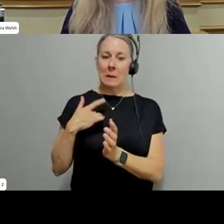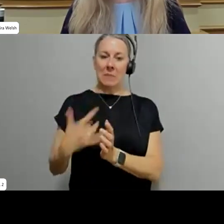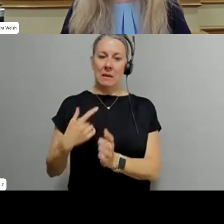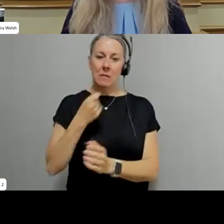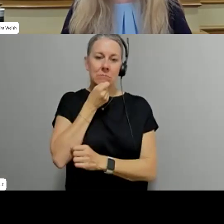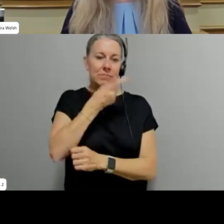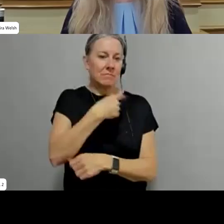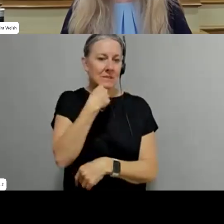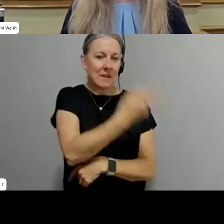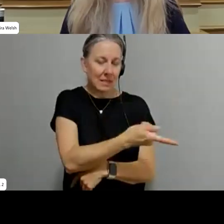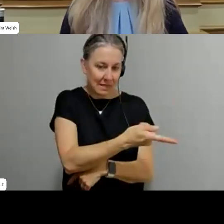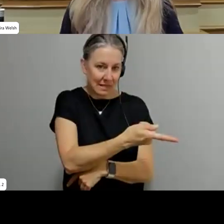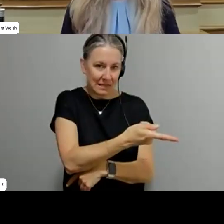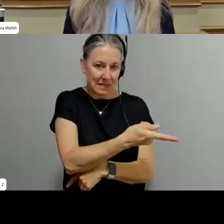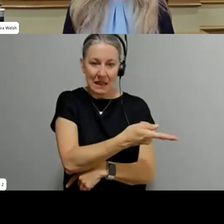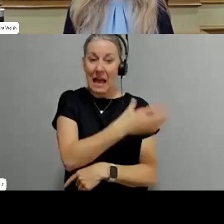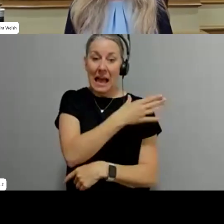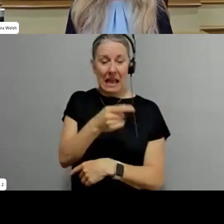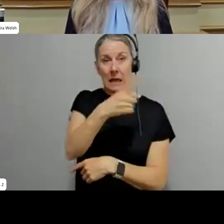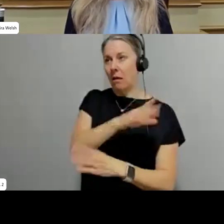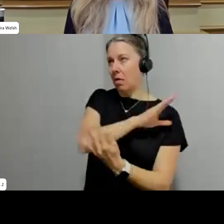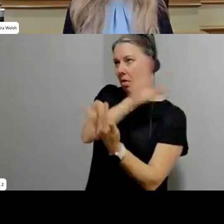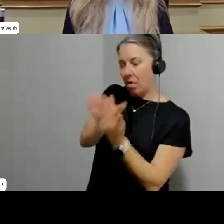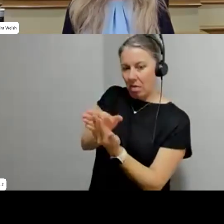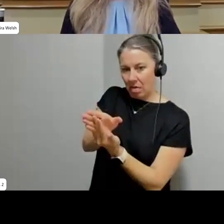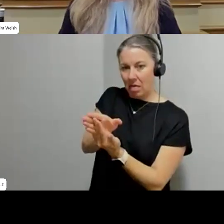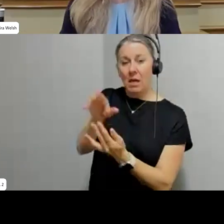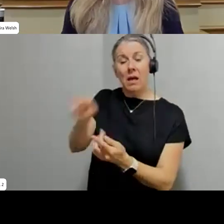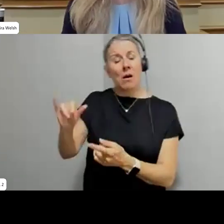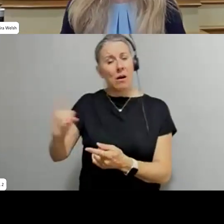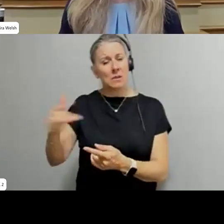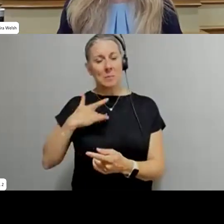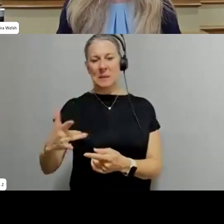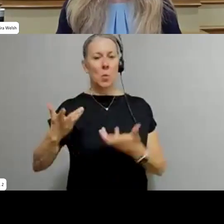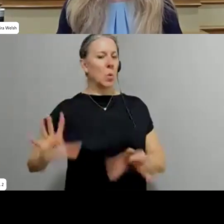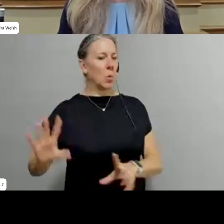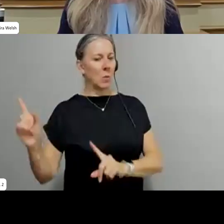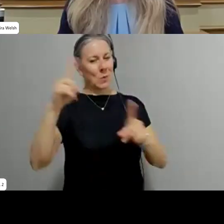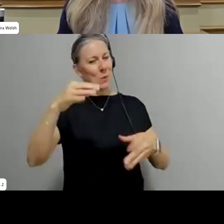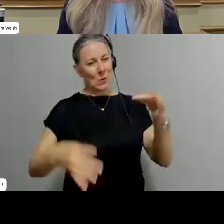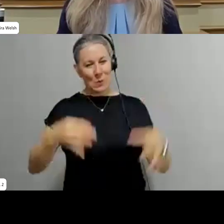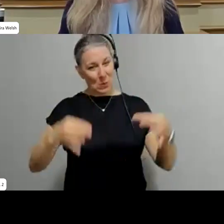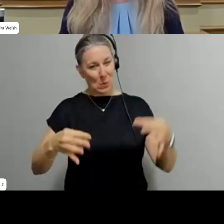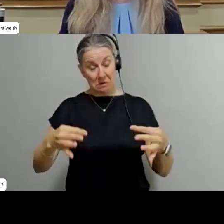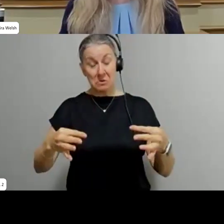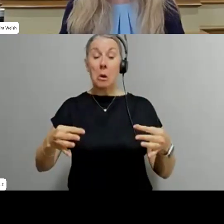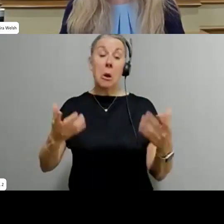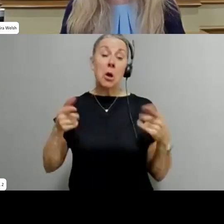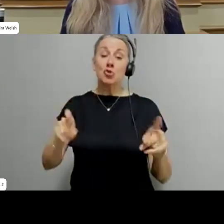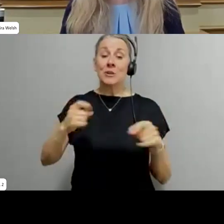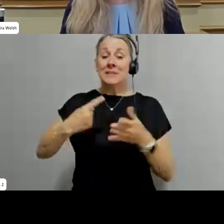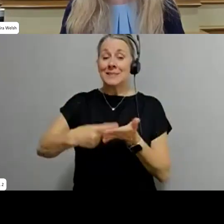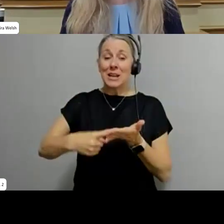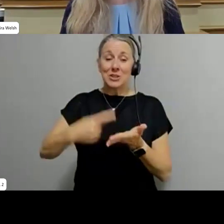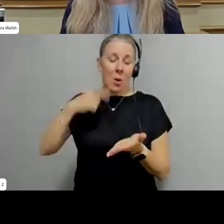police and court intervention. And so at some point, I will tell you what I did, but basically, I